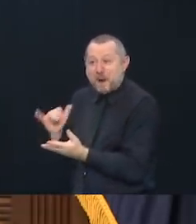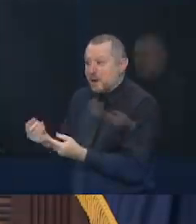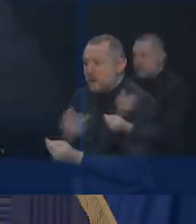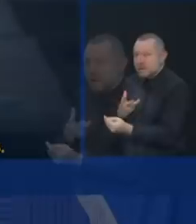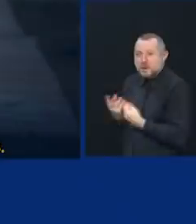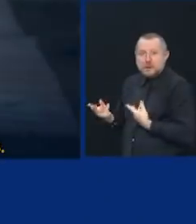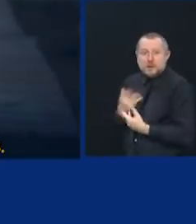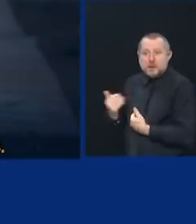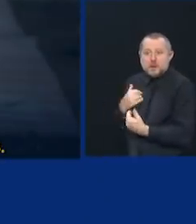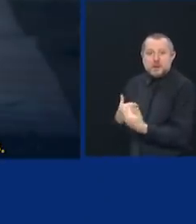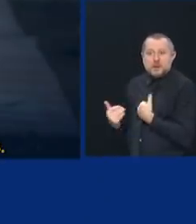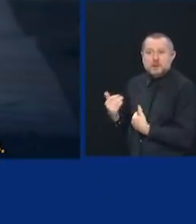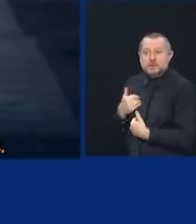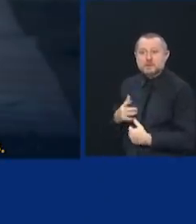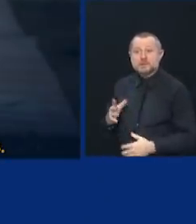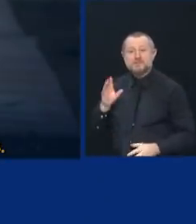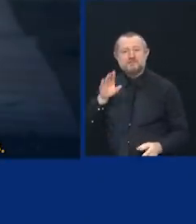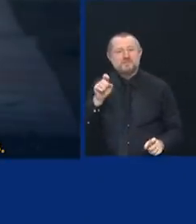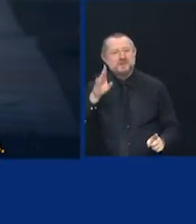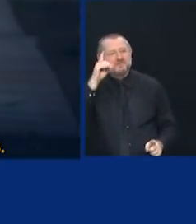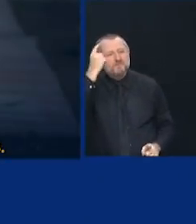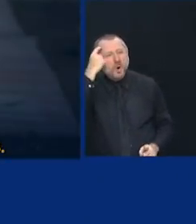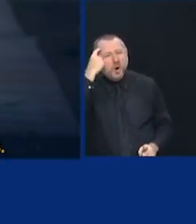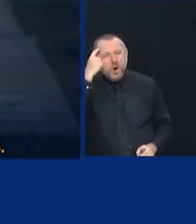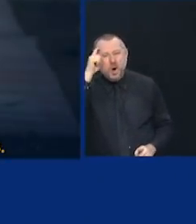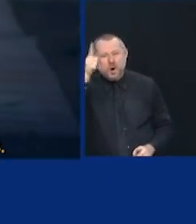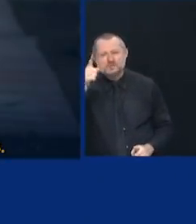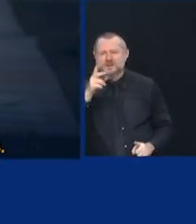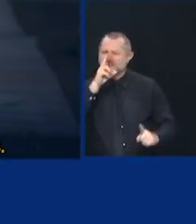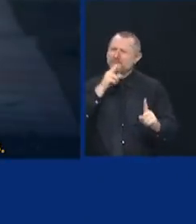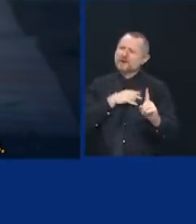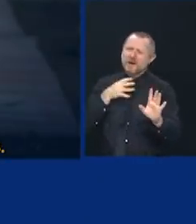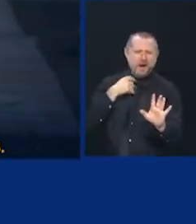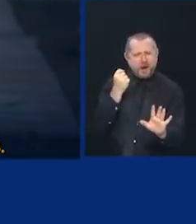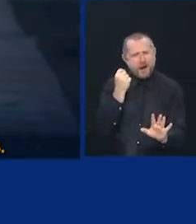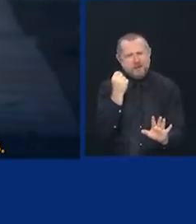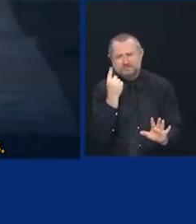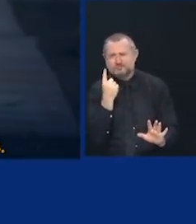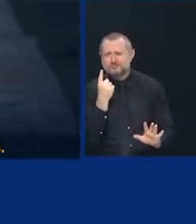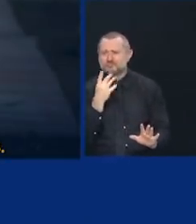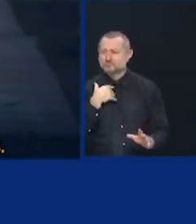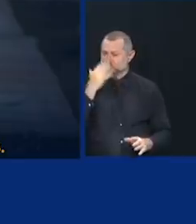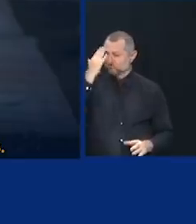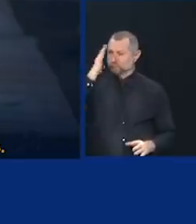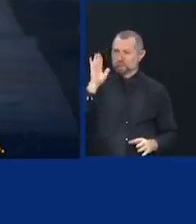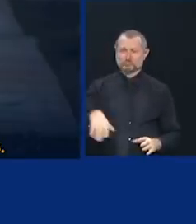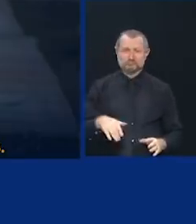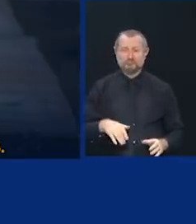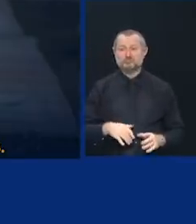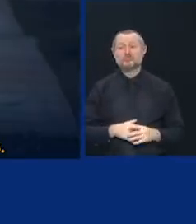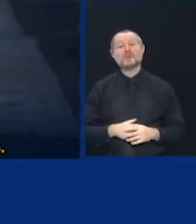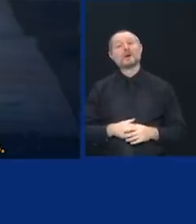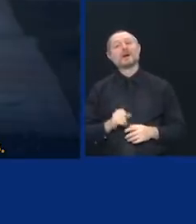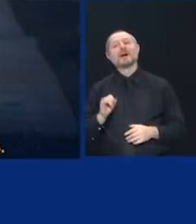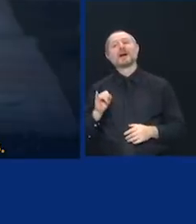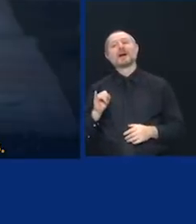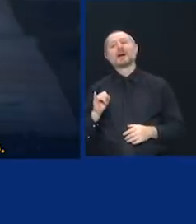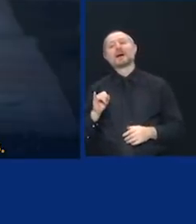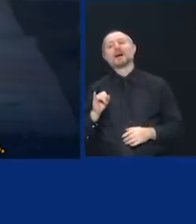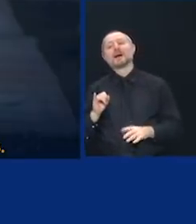Be smart. I get it. I understand it. It's wrong. It's